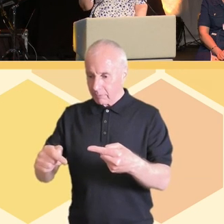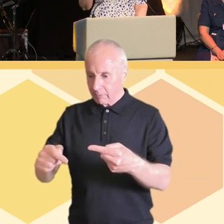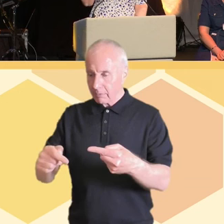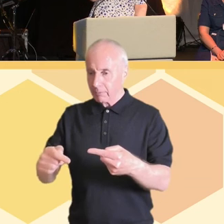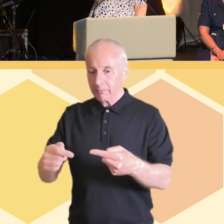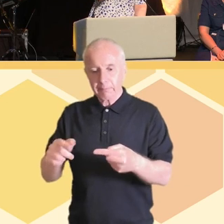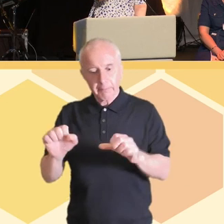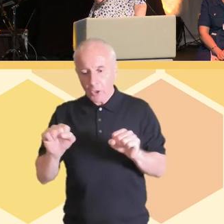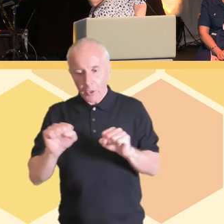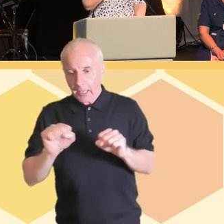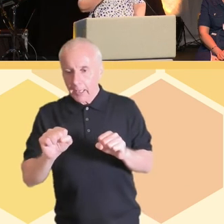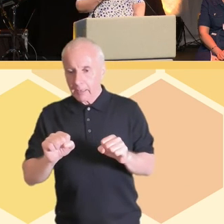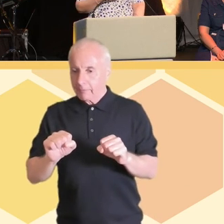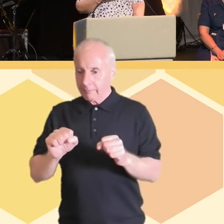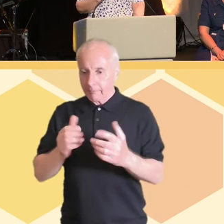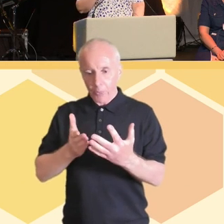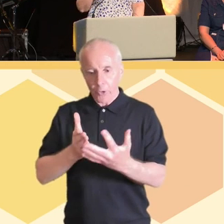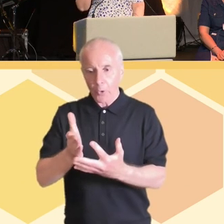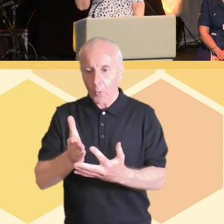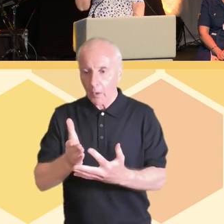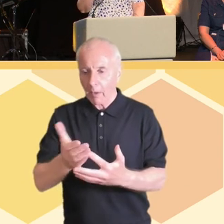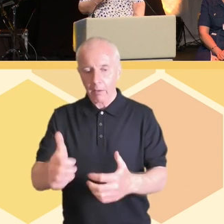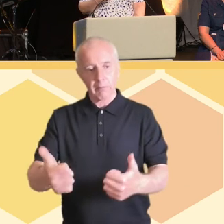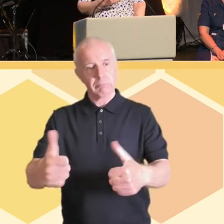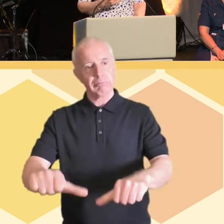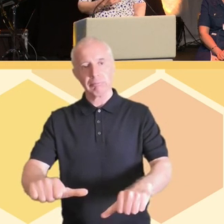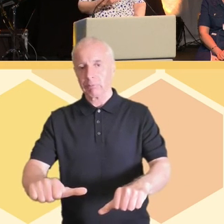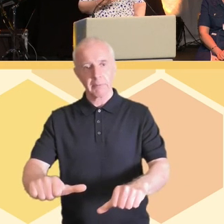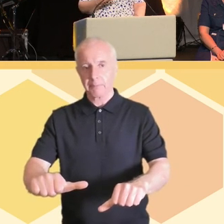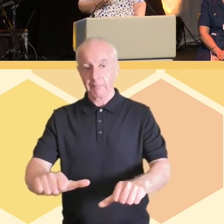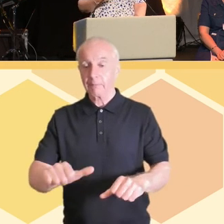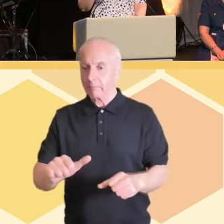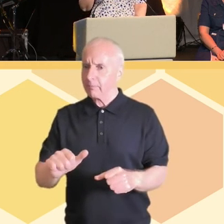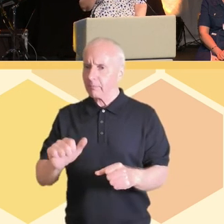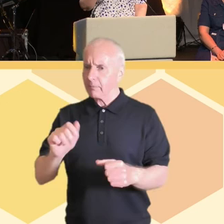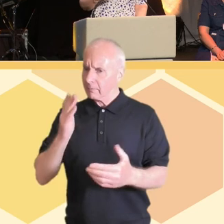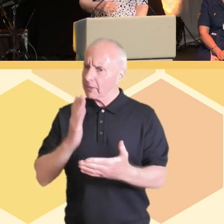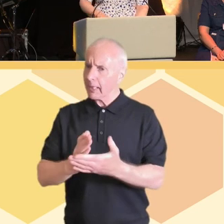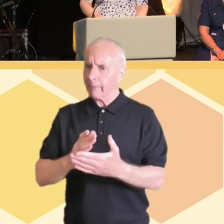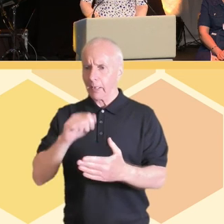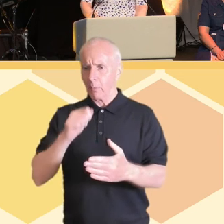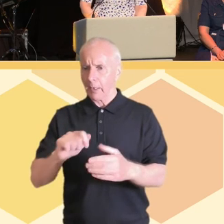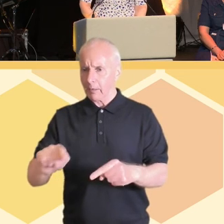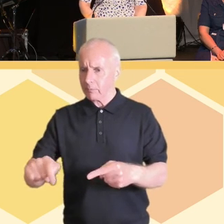not out of the woods yet by a long chalk, and these things are going to challenge us. We are going